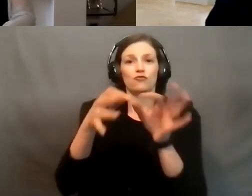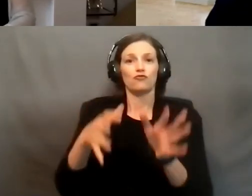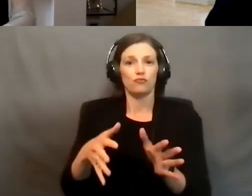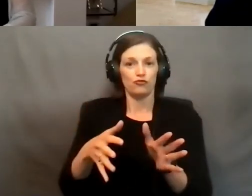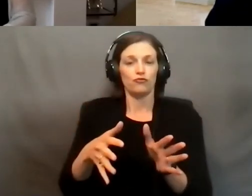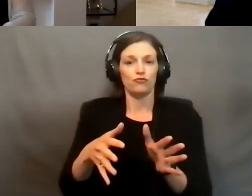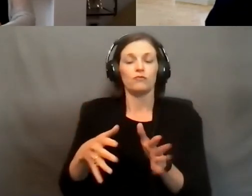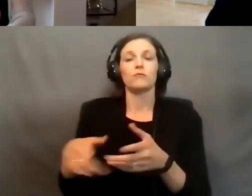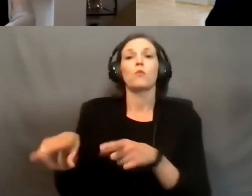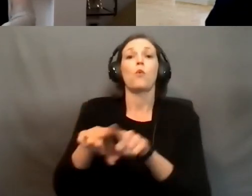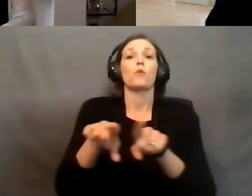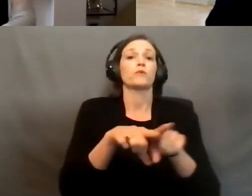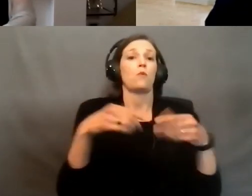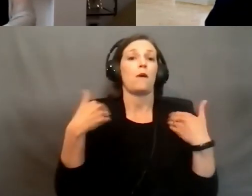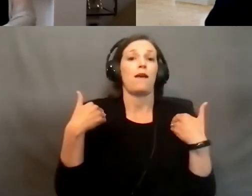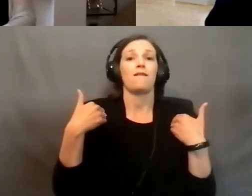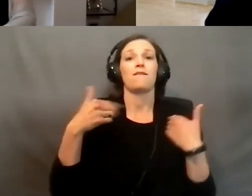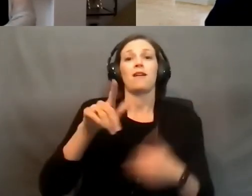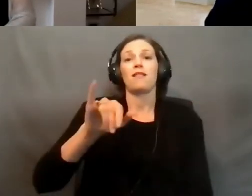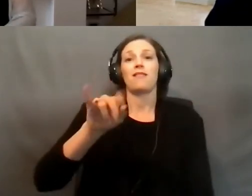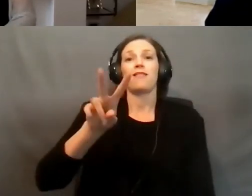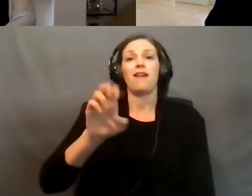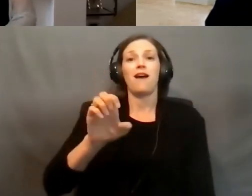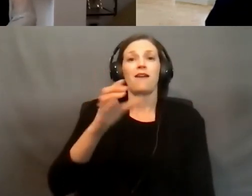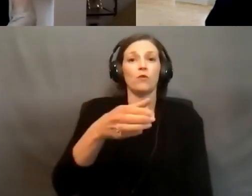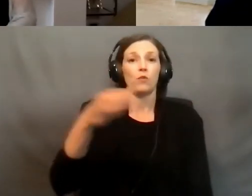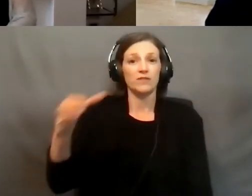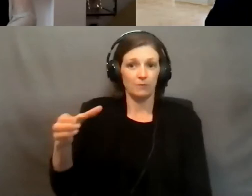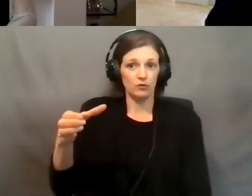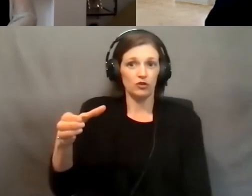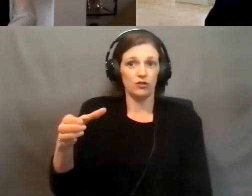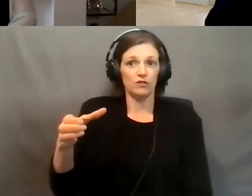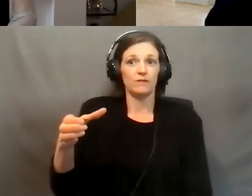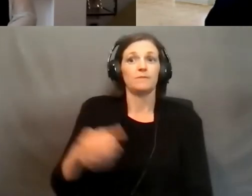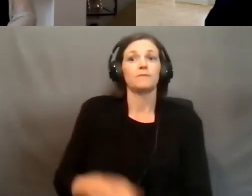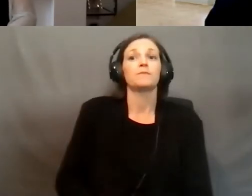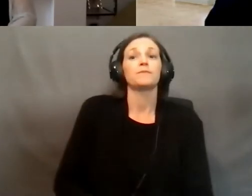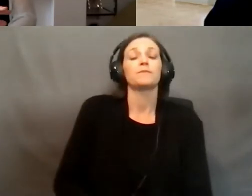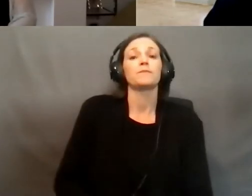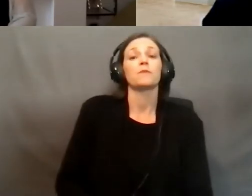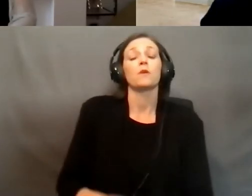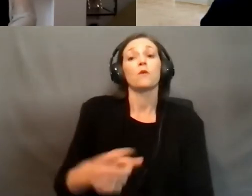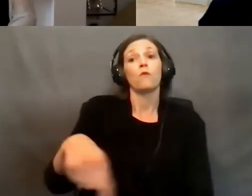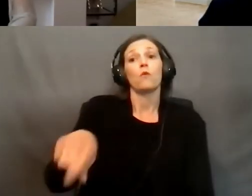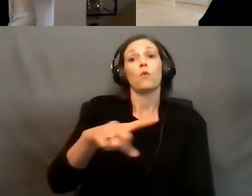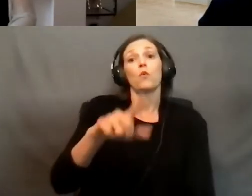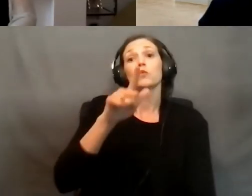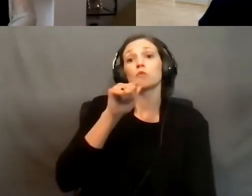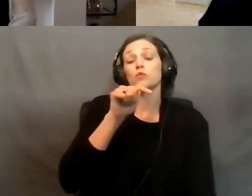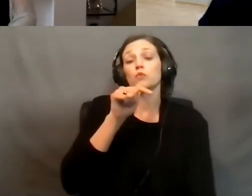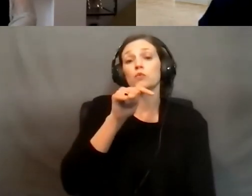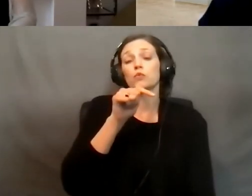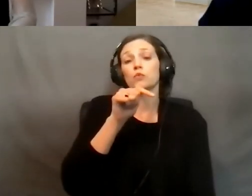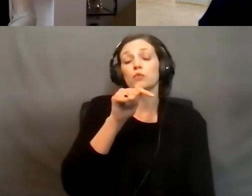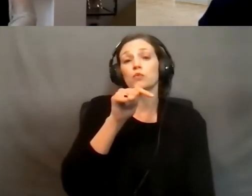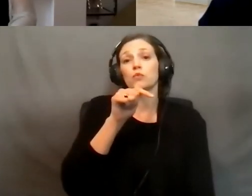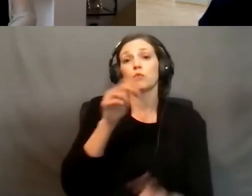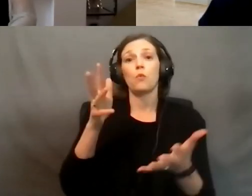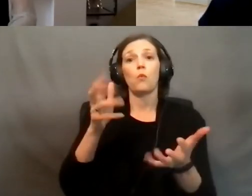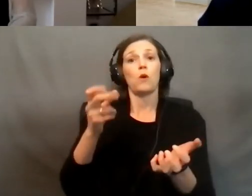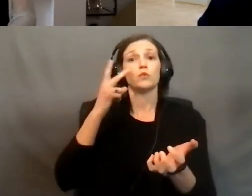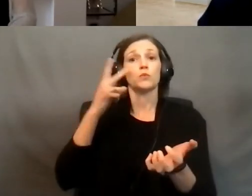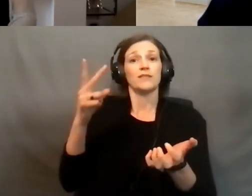also have live closed captioning and for those who wish to see the written